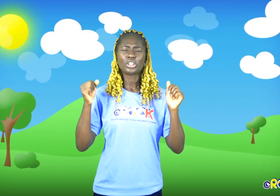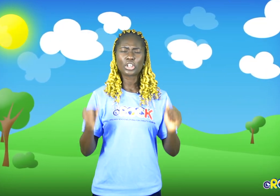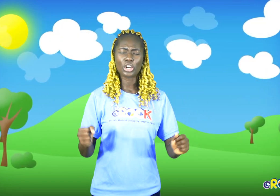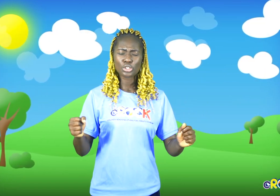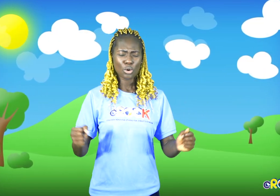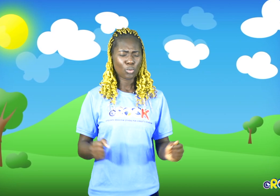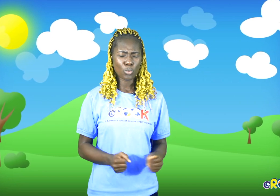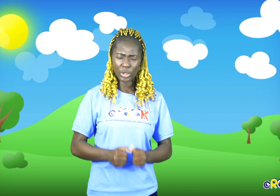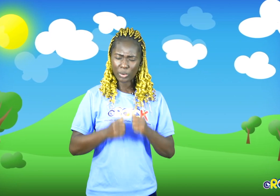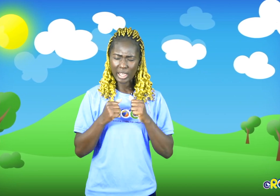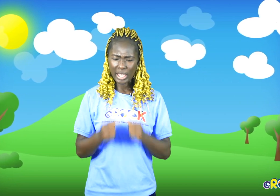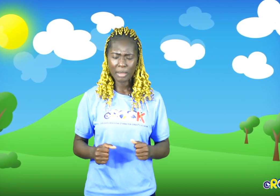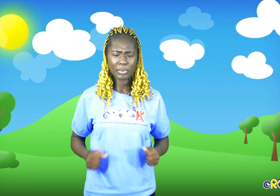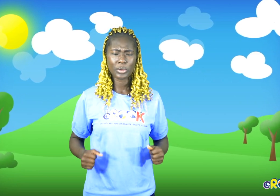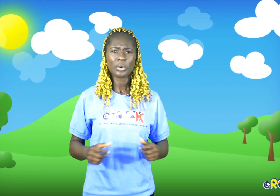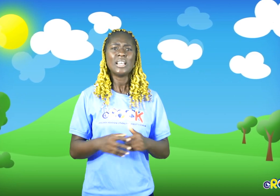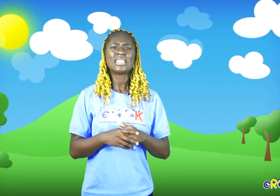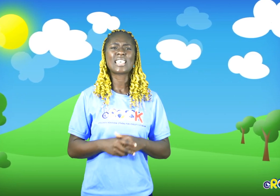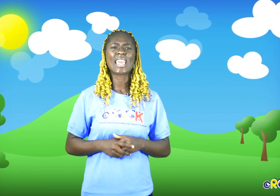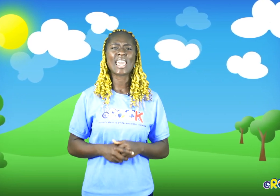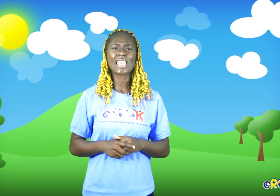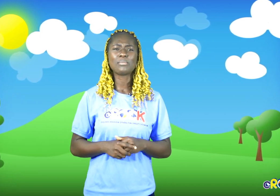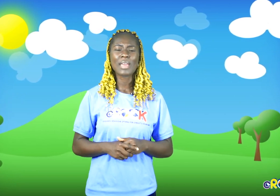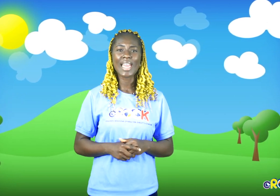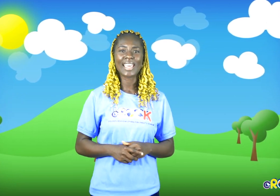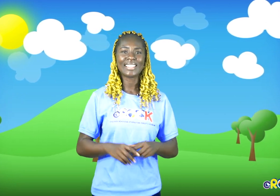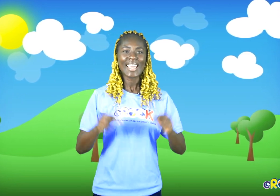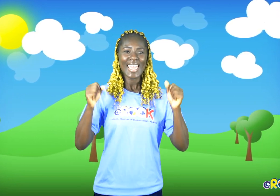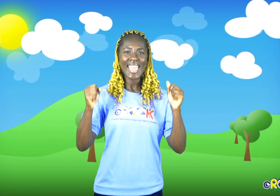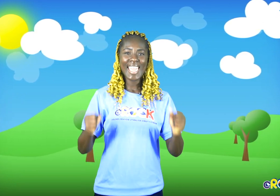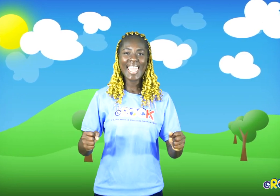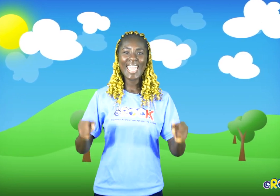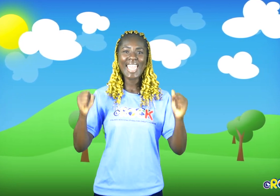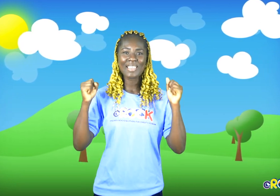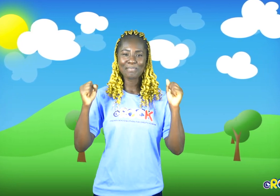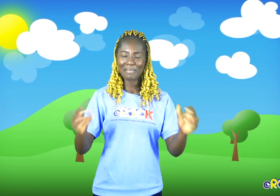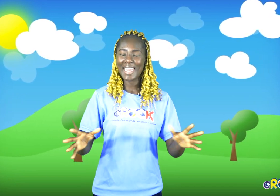that God will help you. Say amen.